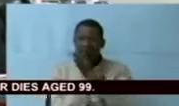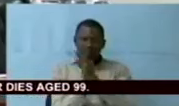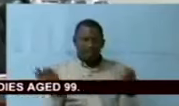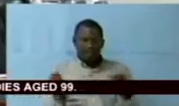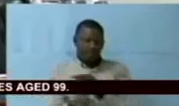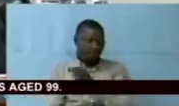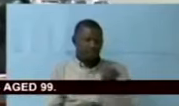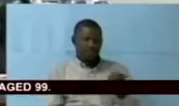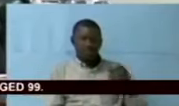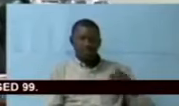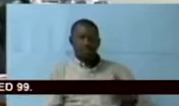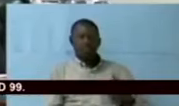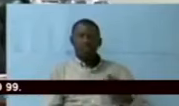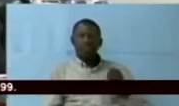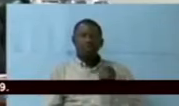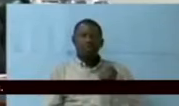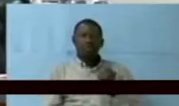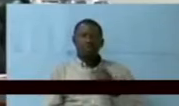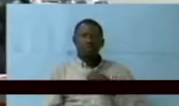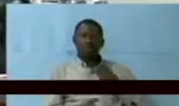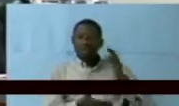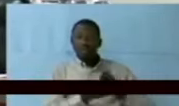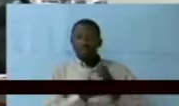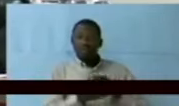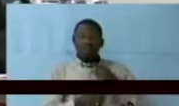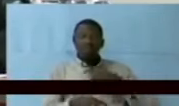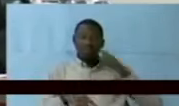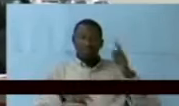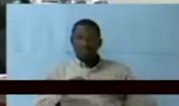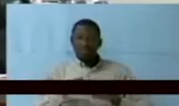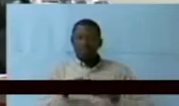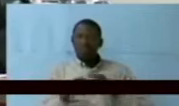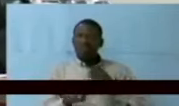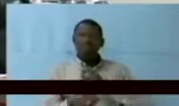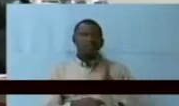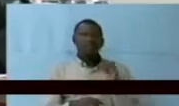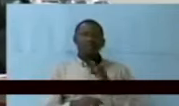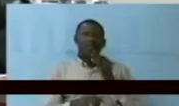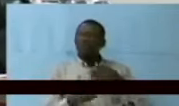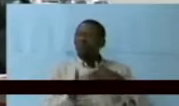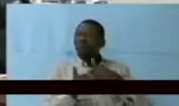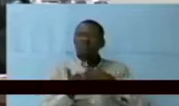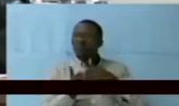Because the evidence of the prosecution was too weak. And